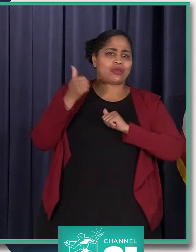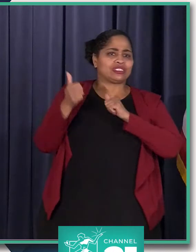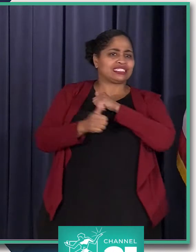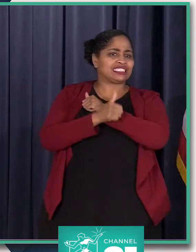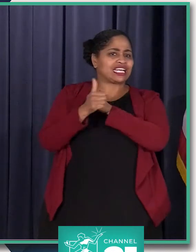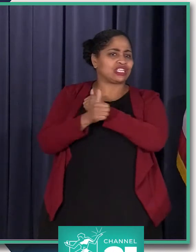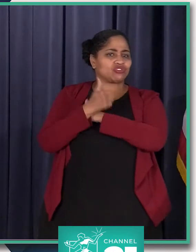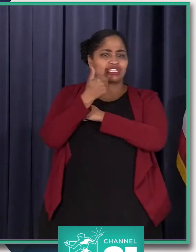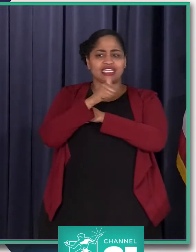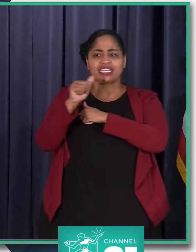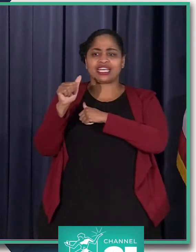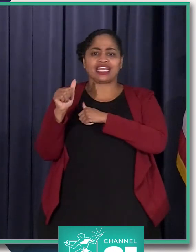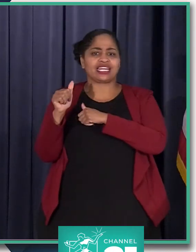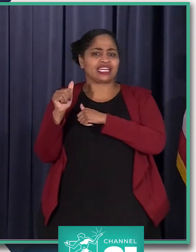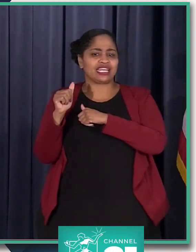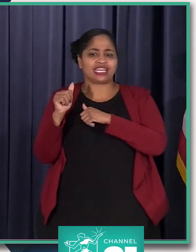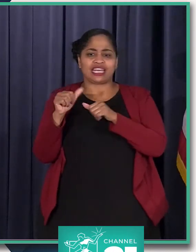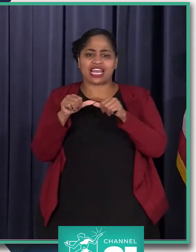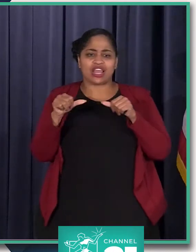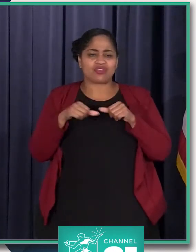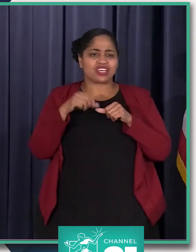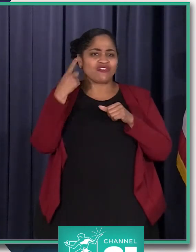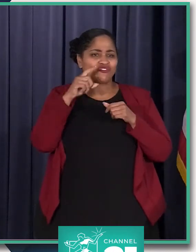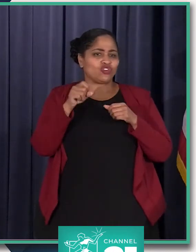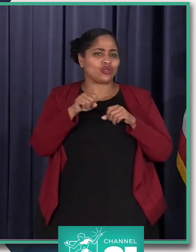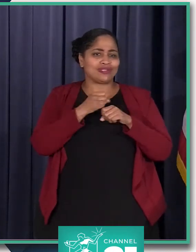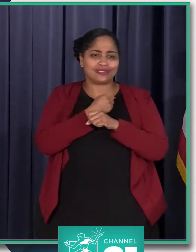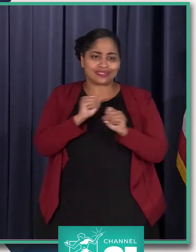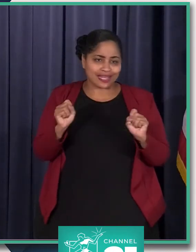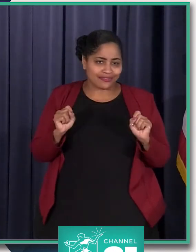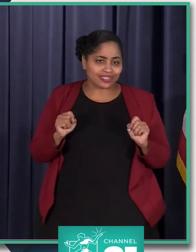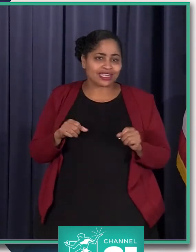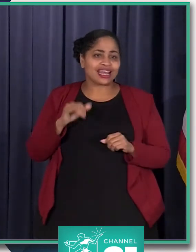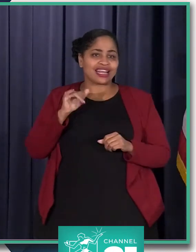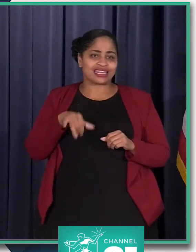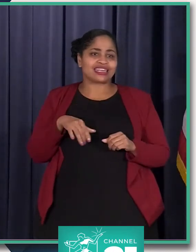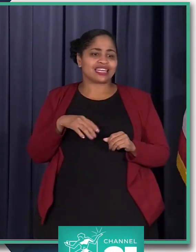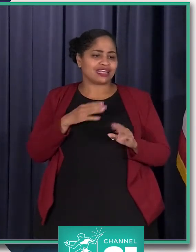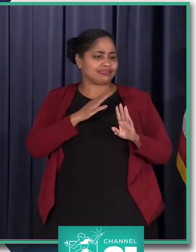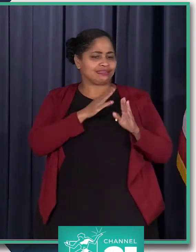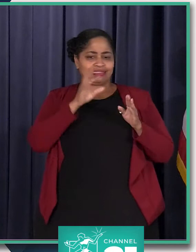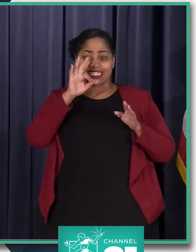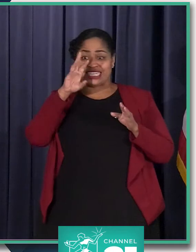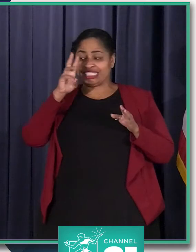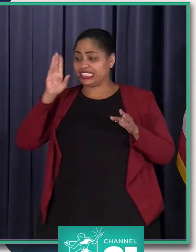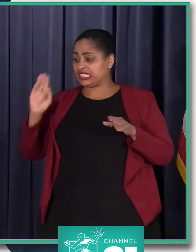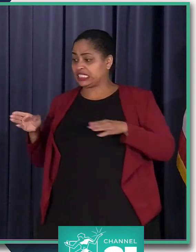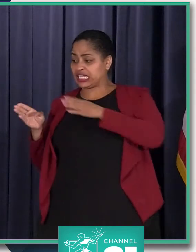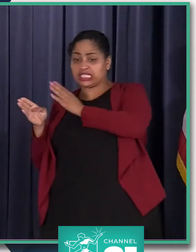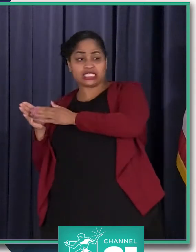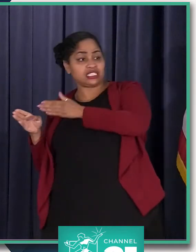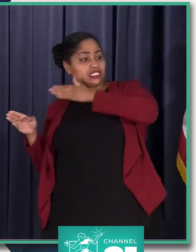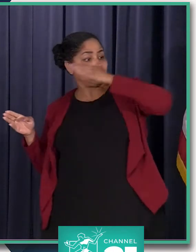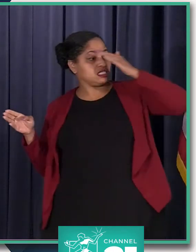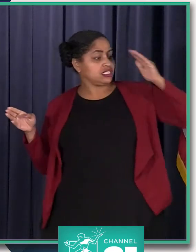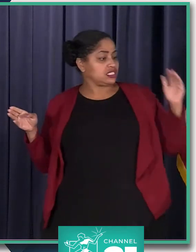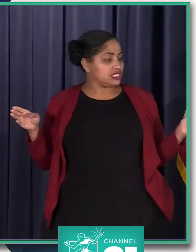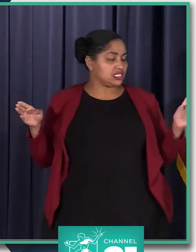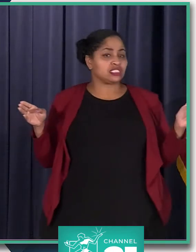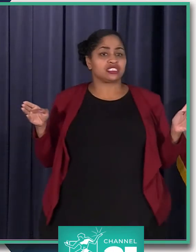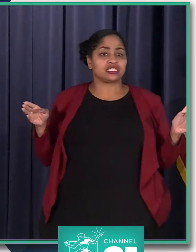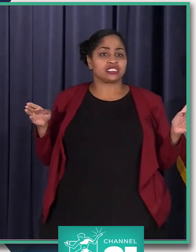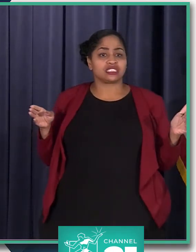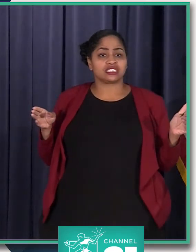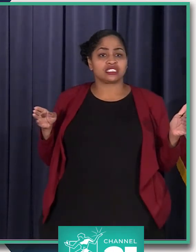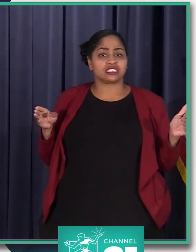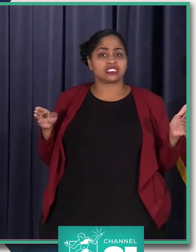pretty much any qualitative metric in terms of safety. That sort of stretch between 96 and where it becomes